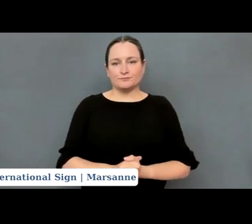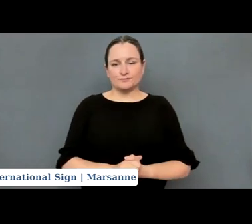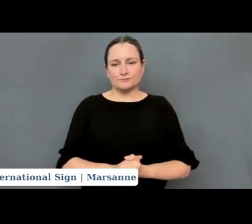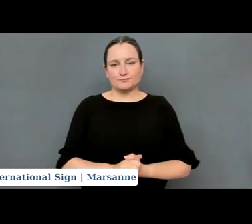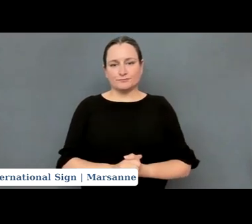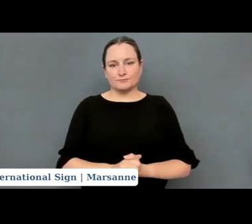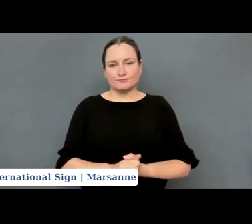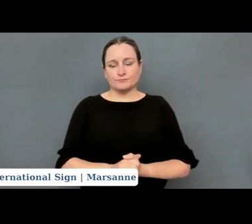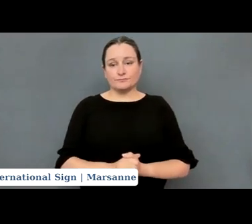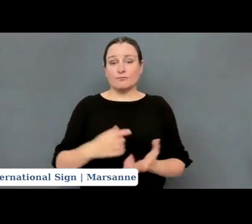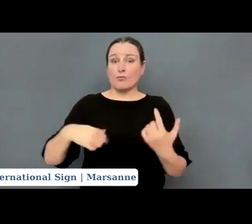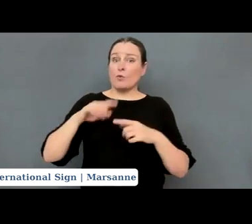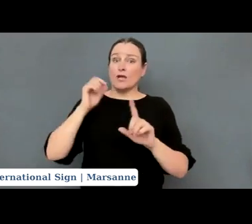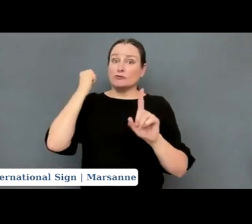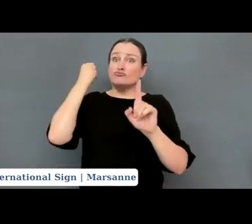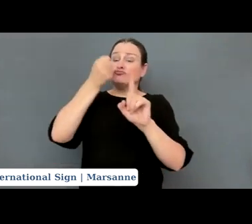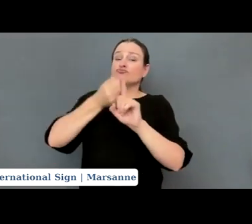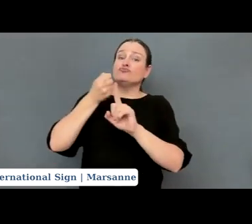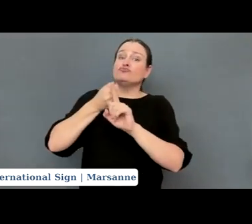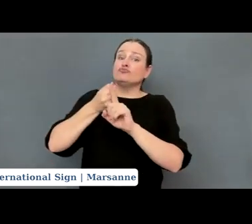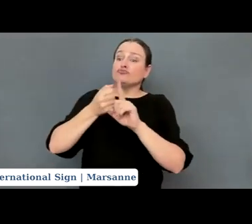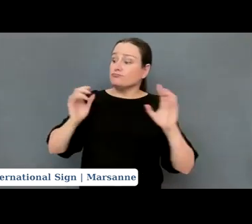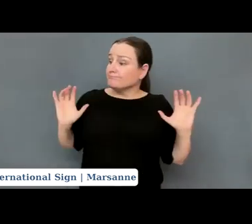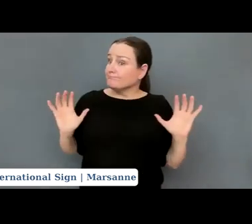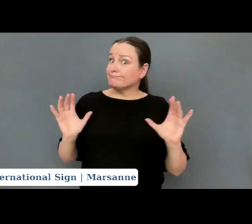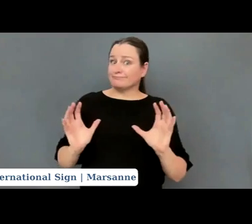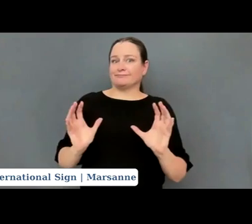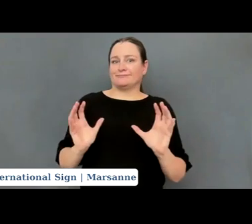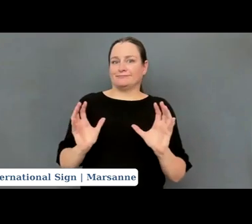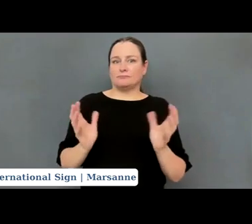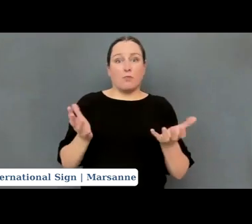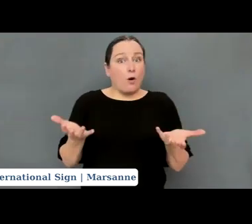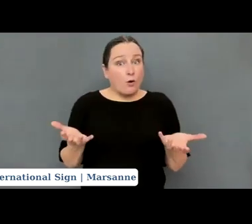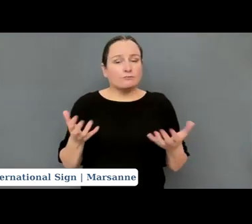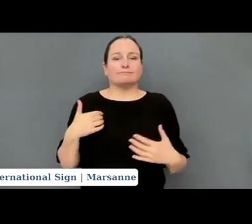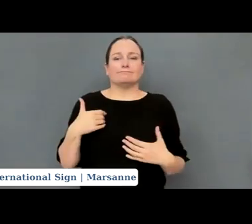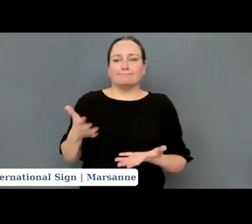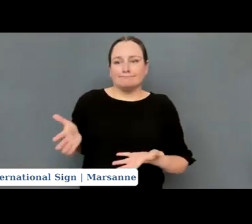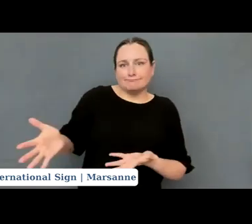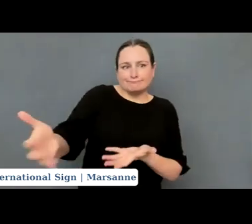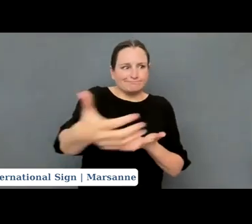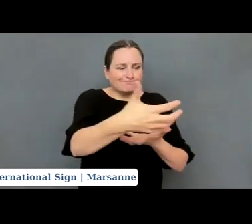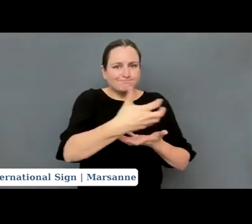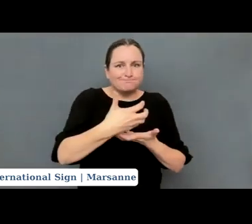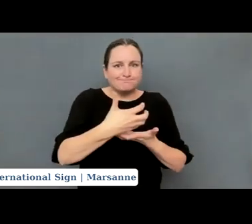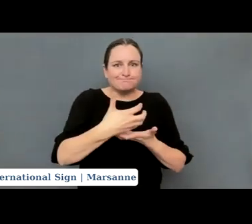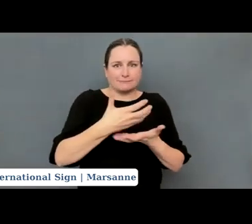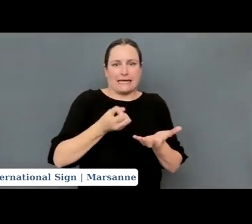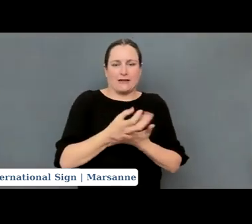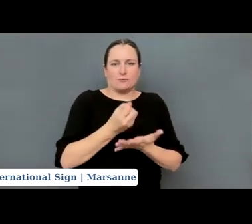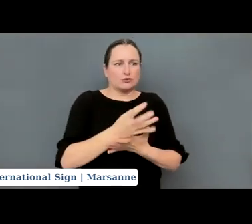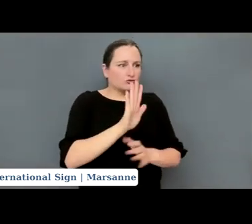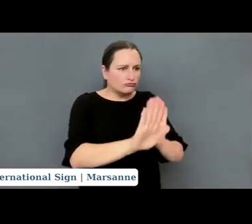the basis level. We gather the information, we generate the reports and the national report.